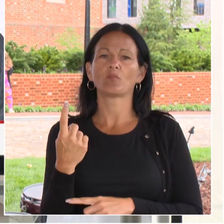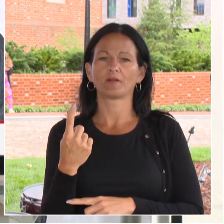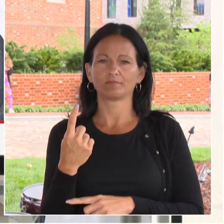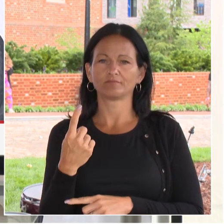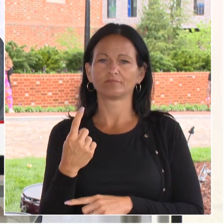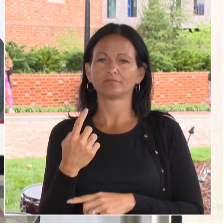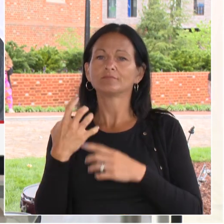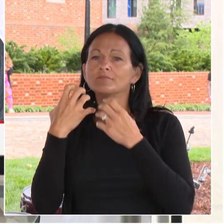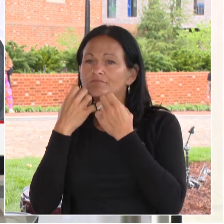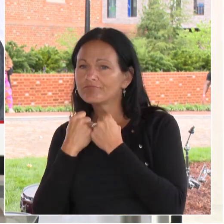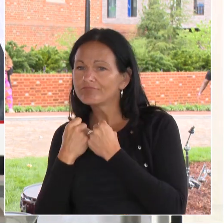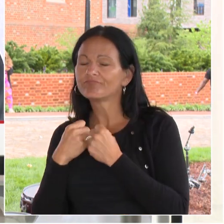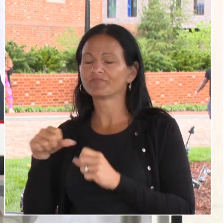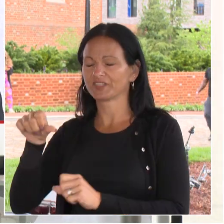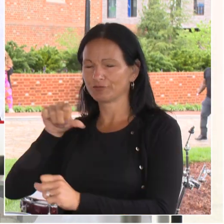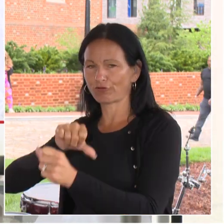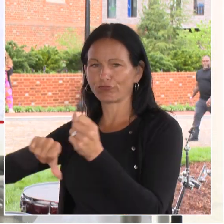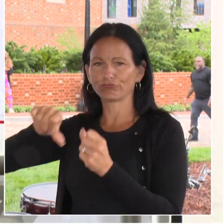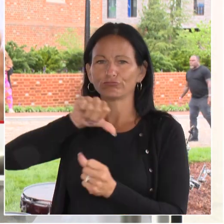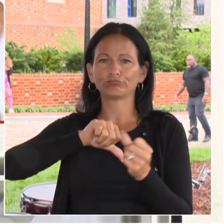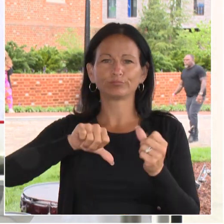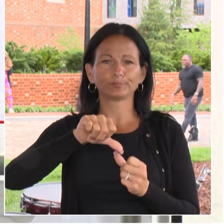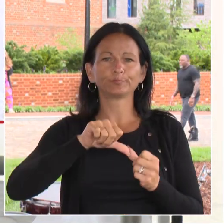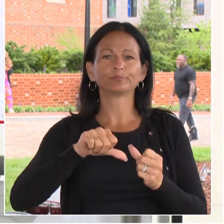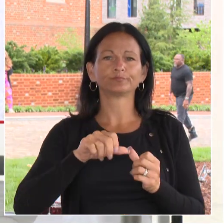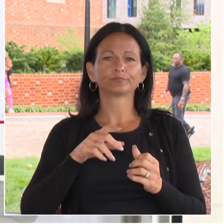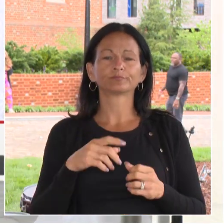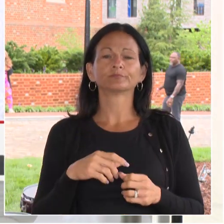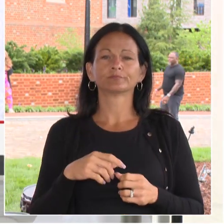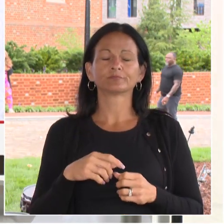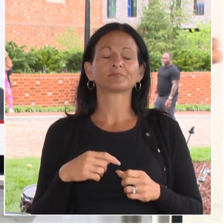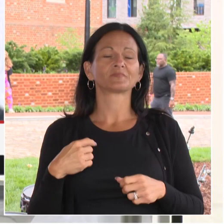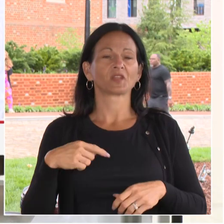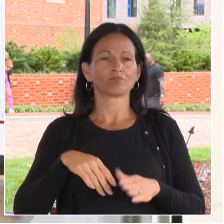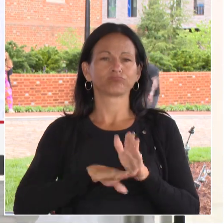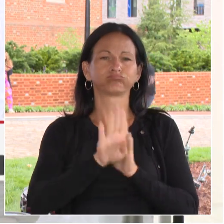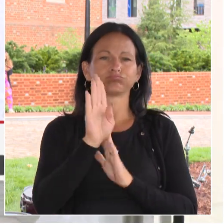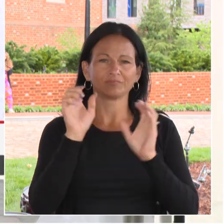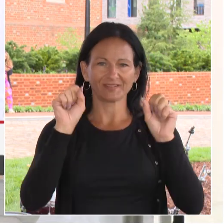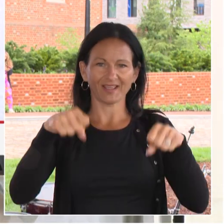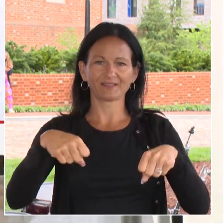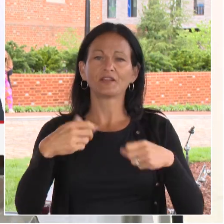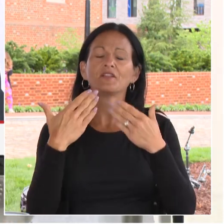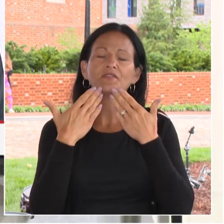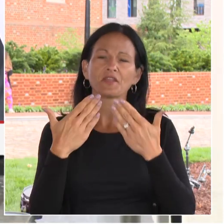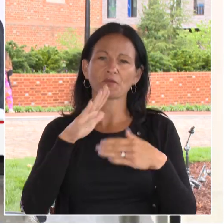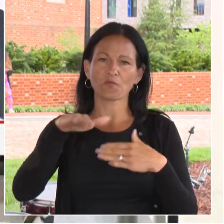potential may come to being. And with that, I thank you all again so much for coming.